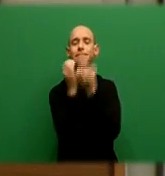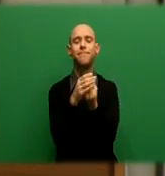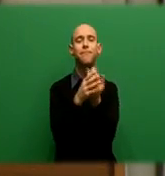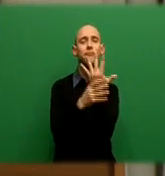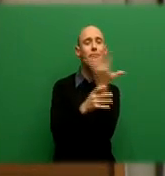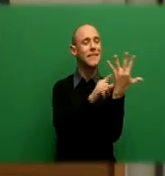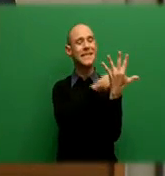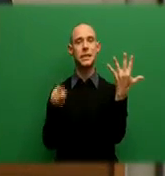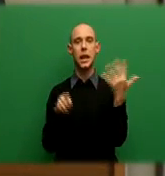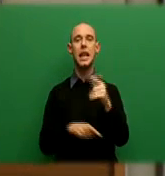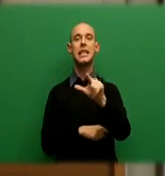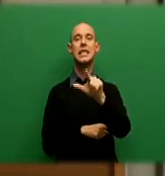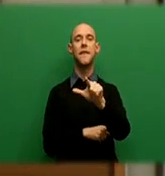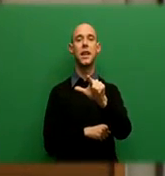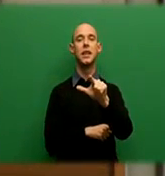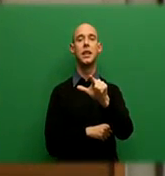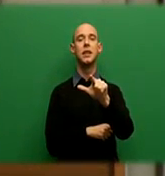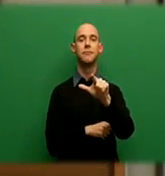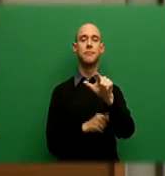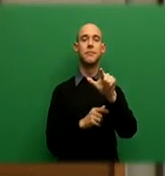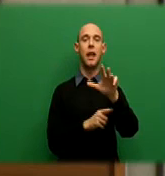by 79.2%.